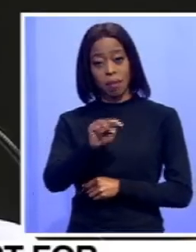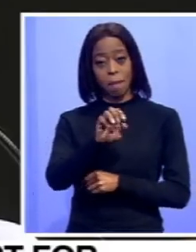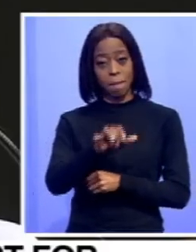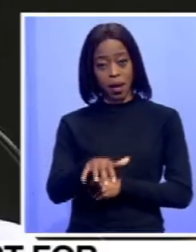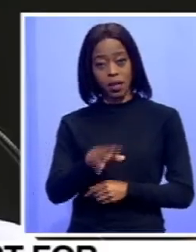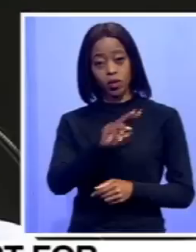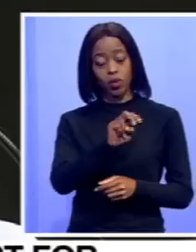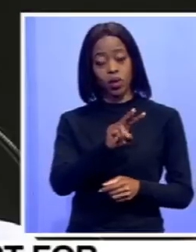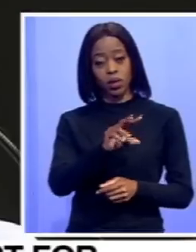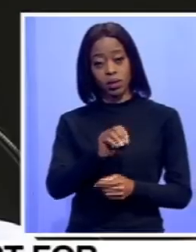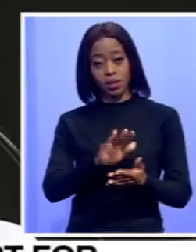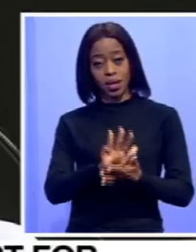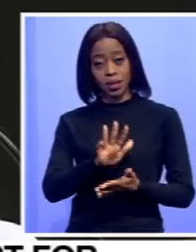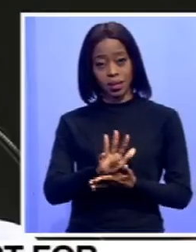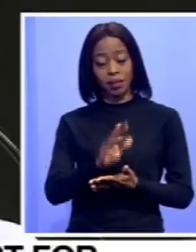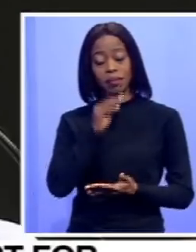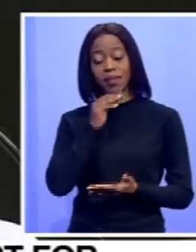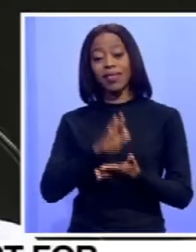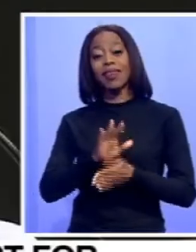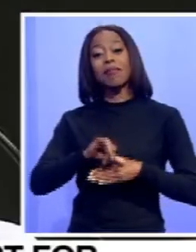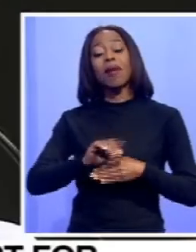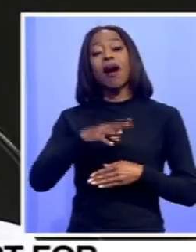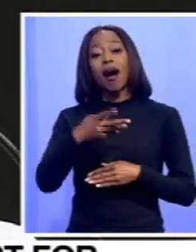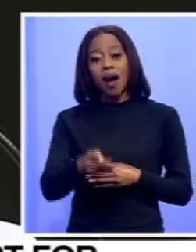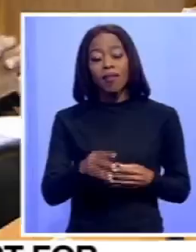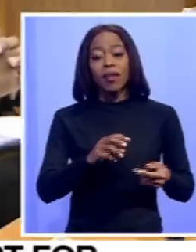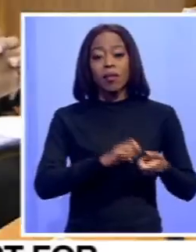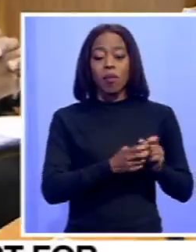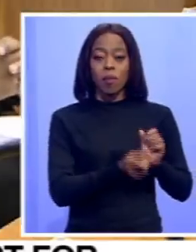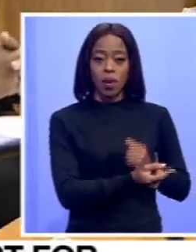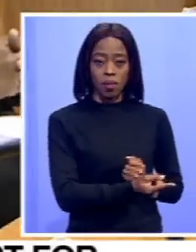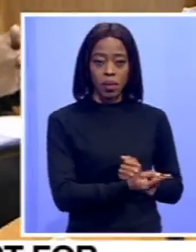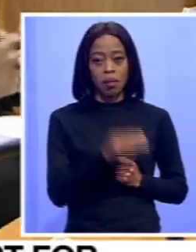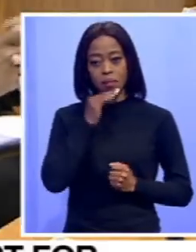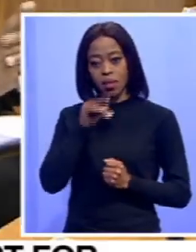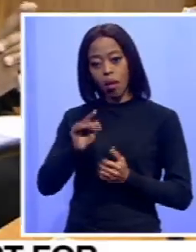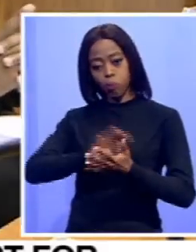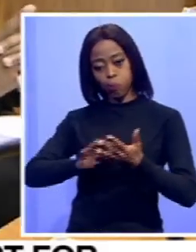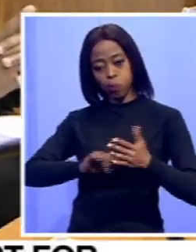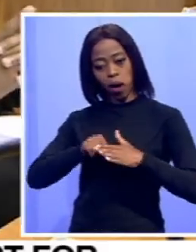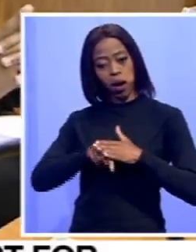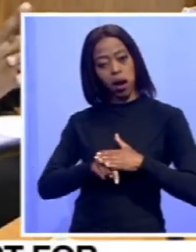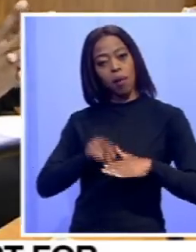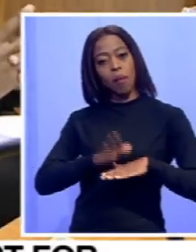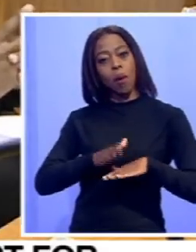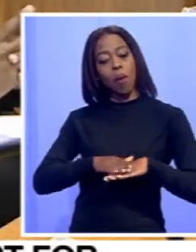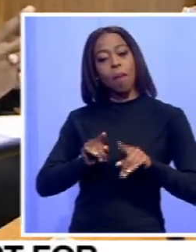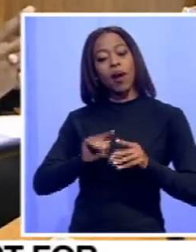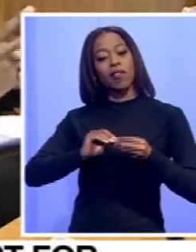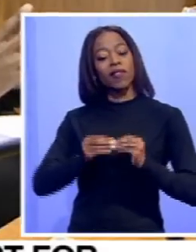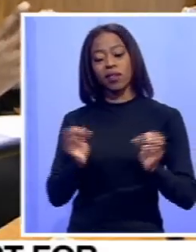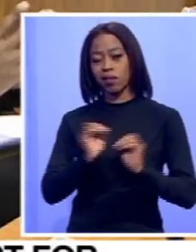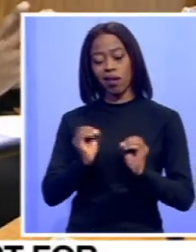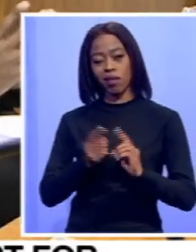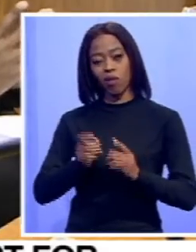13 months after the incident. Sub 34. This statement gave more detail about the incident but not correct anything from his previous